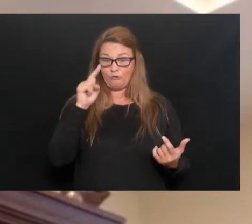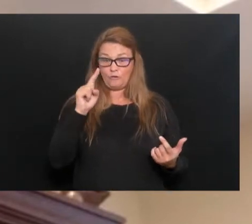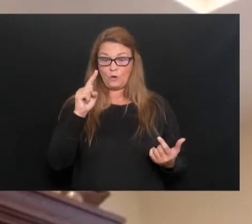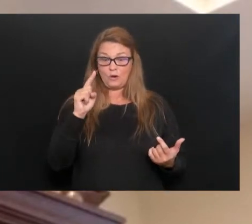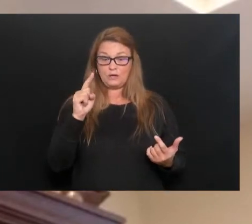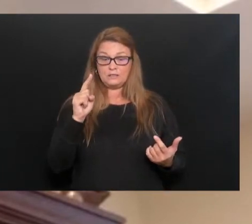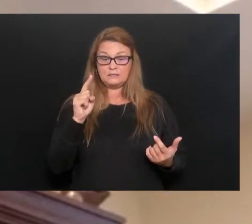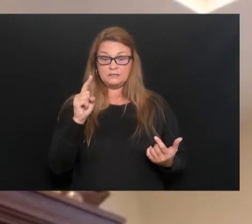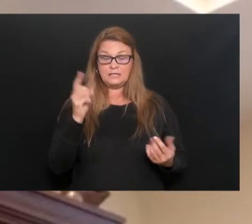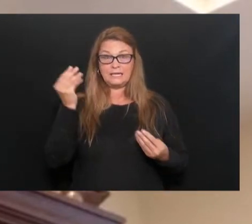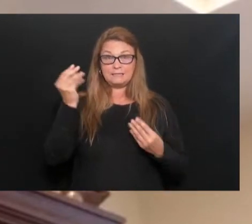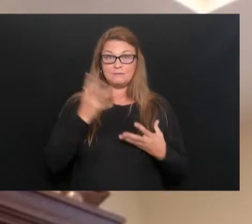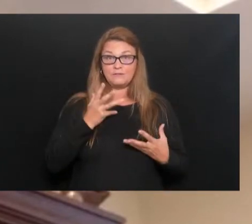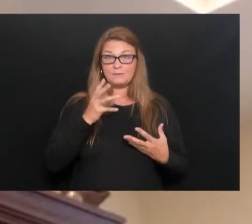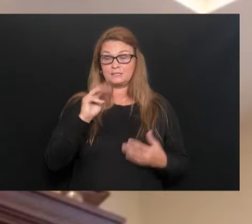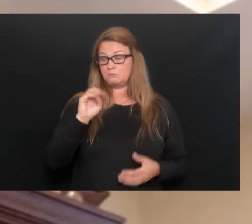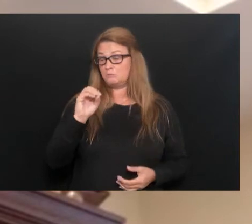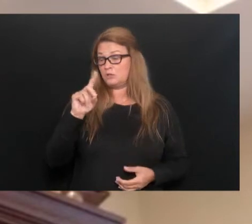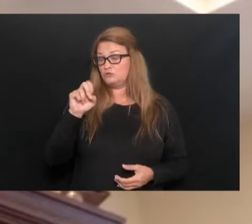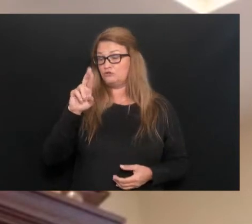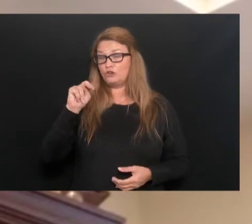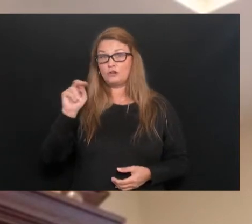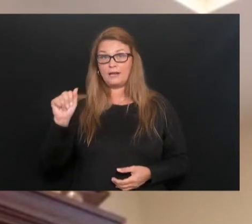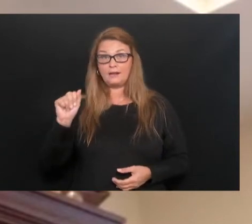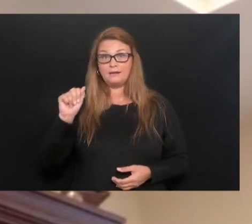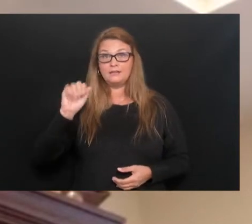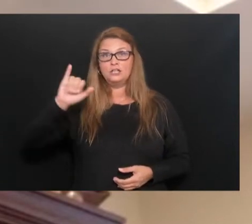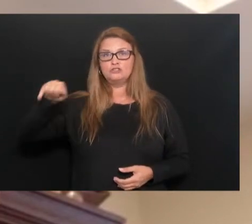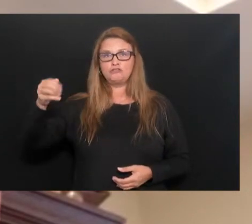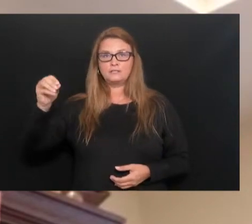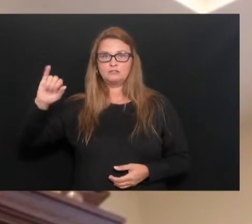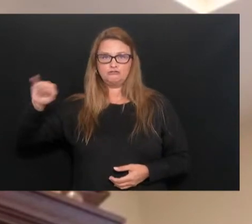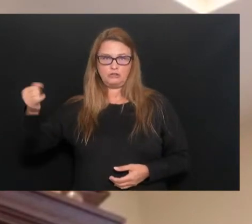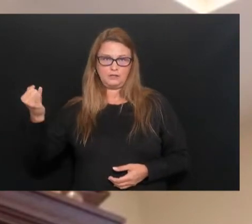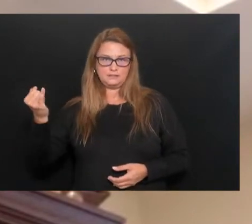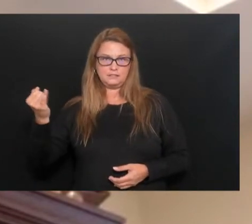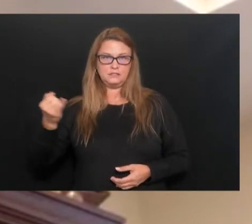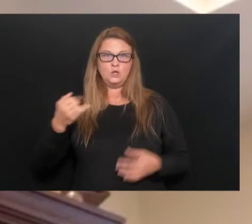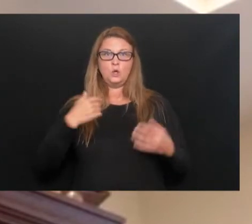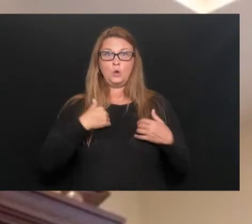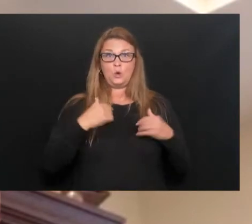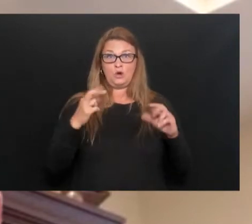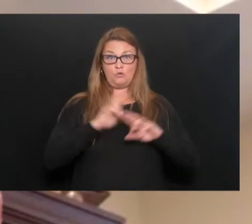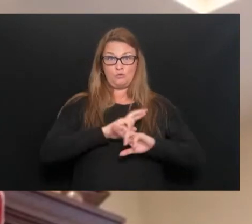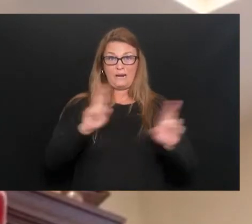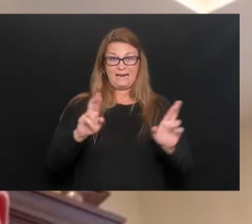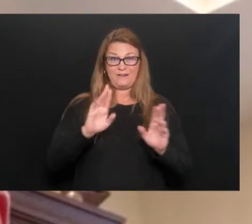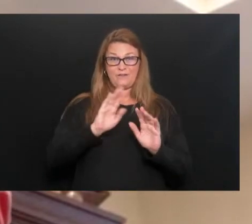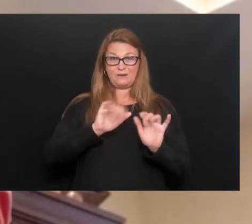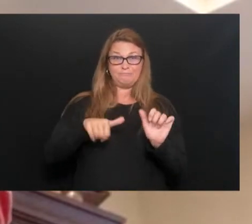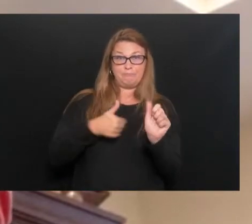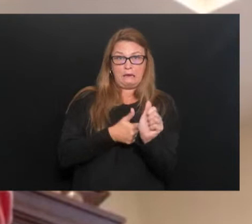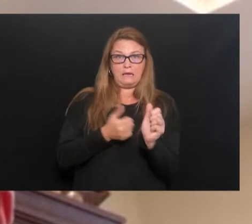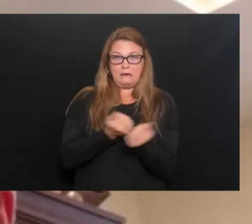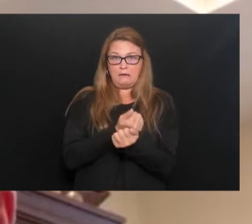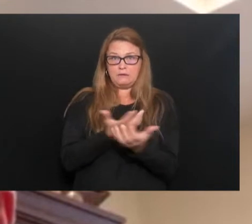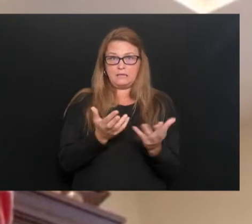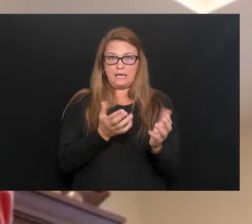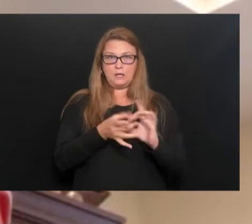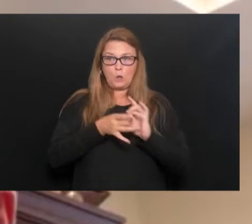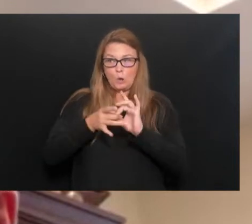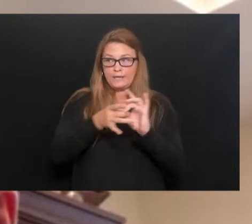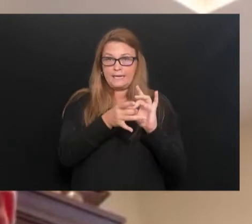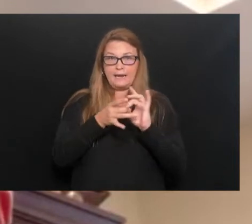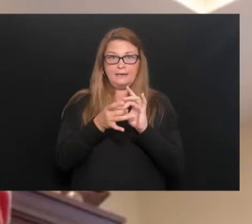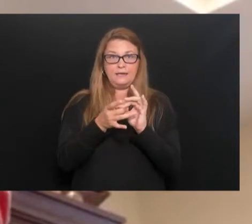data on Moderna and Johnson & Johnson. We are doing the background preparation, coordination that needs to be